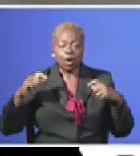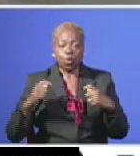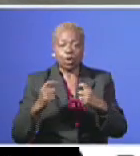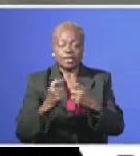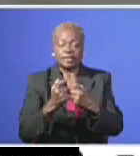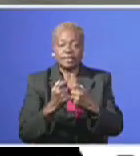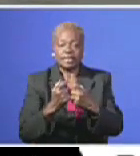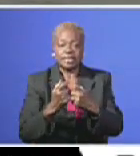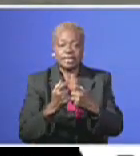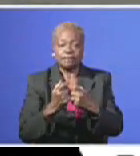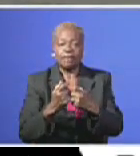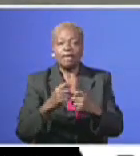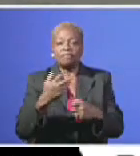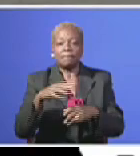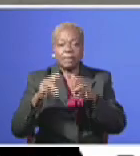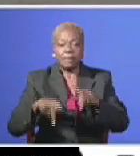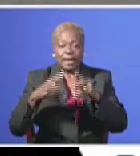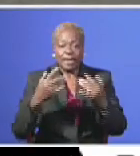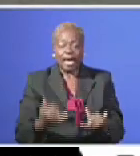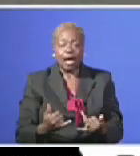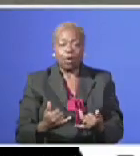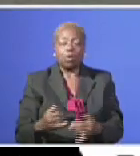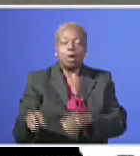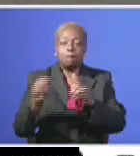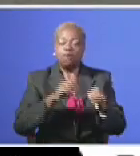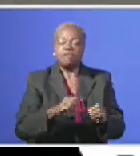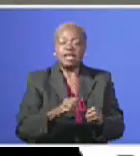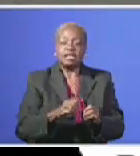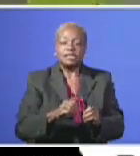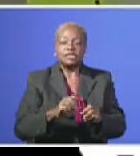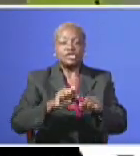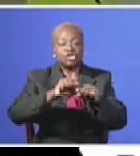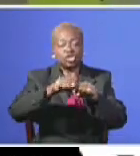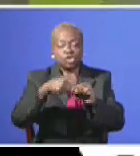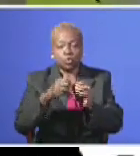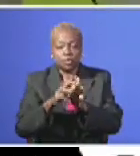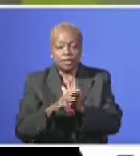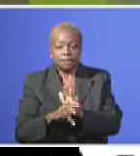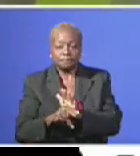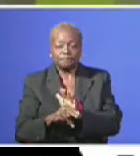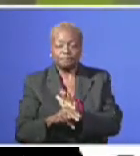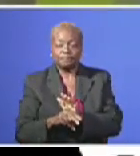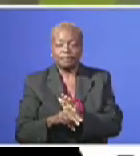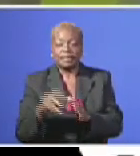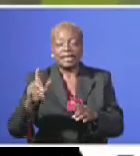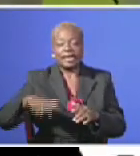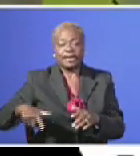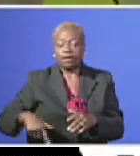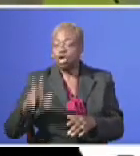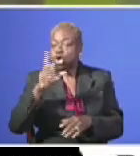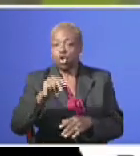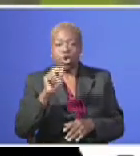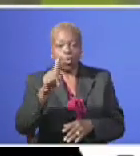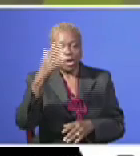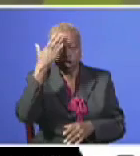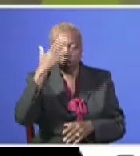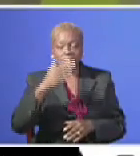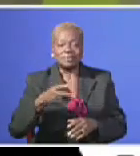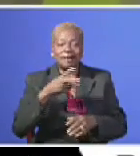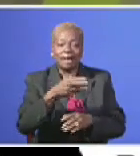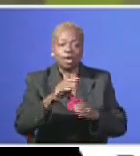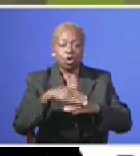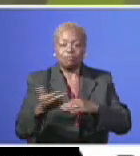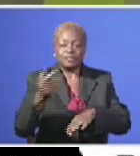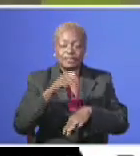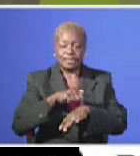sooner rather than later. No one wasn't too sure if we were still going to be able, or no one knows when the cutoff time was going to